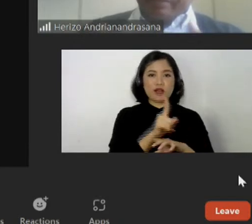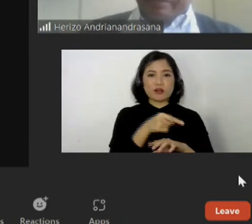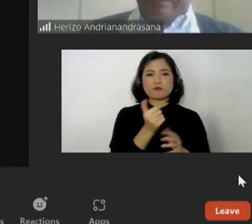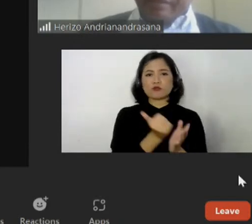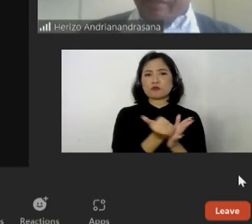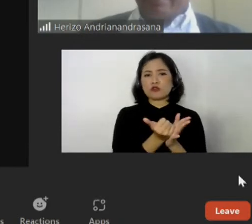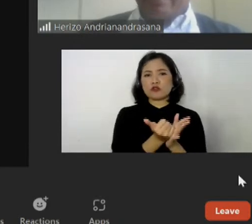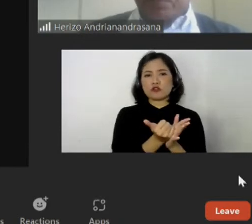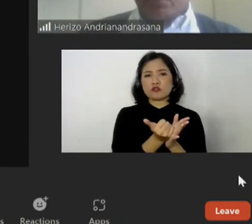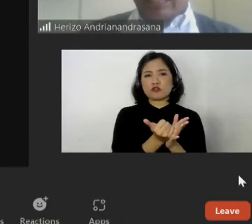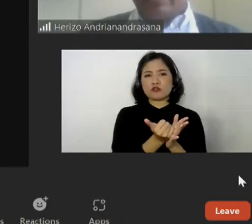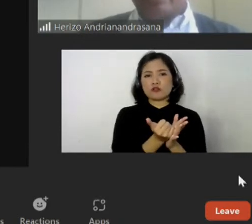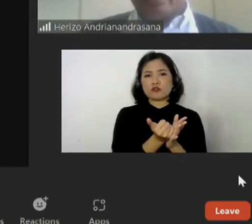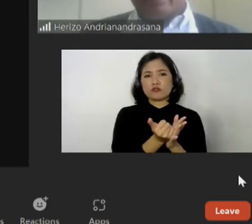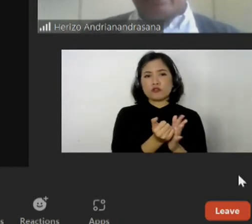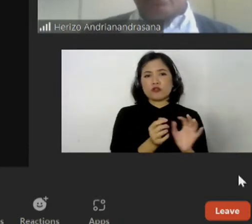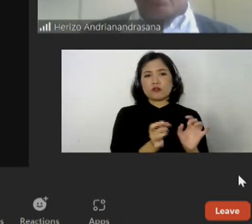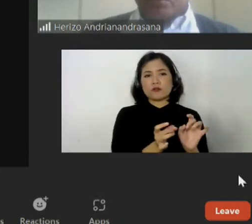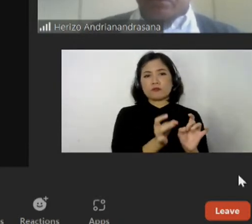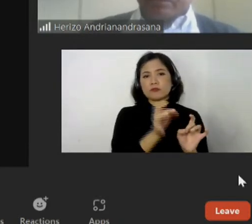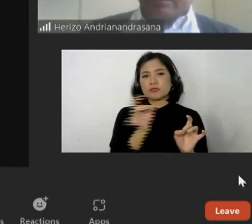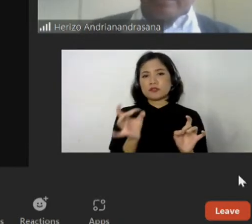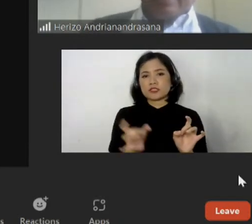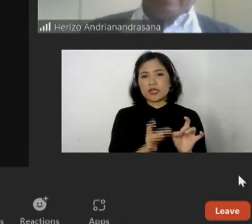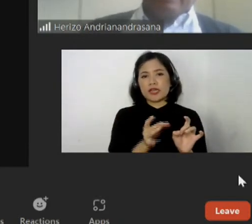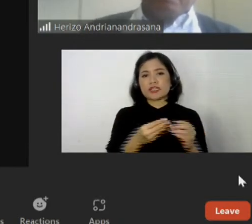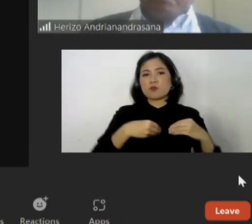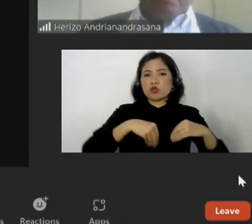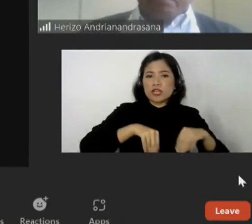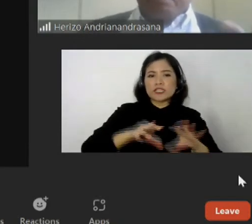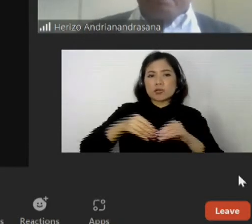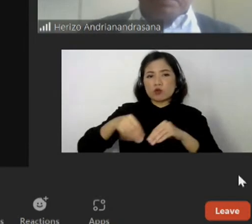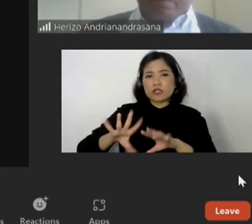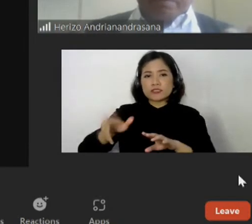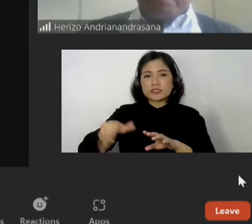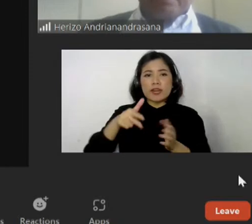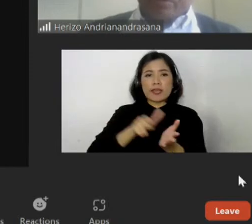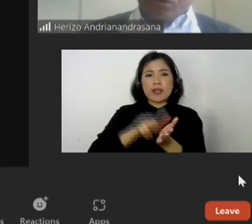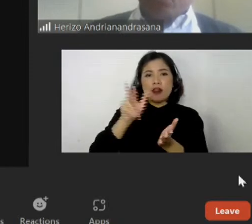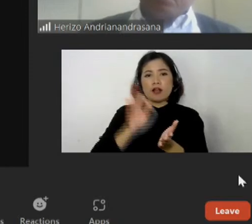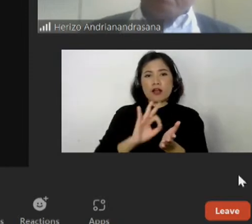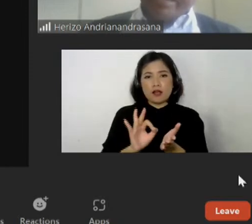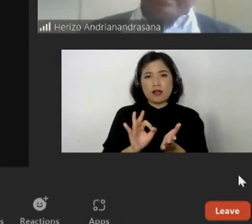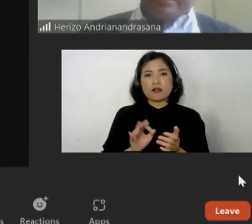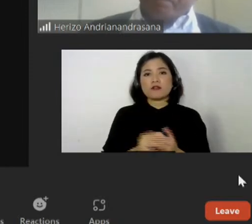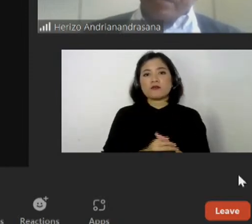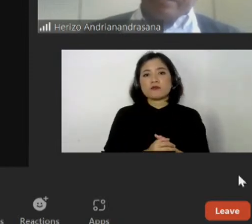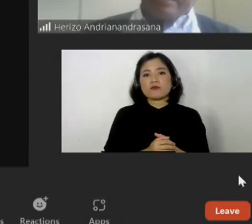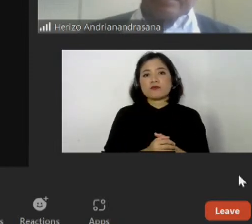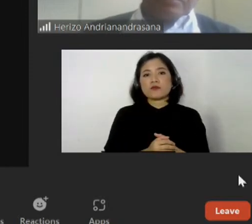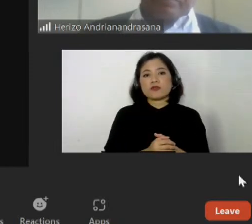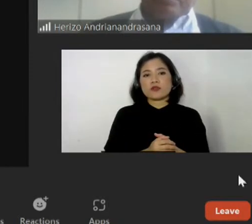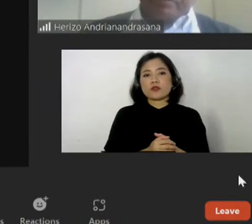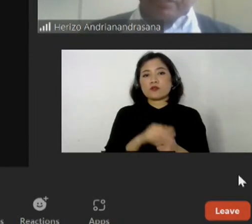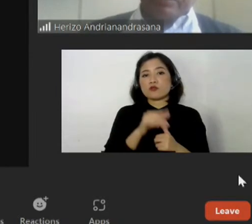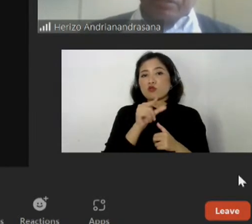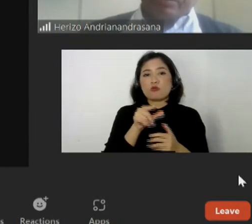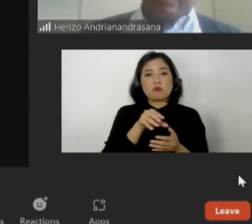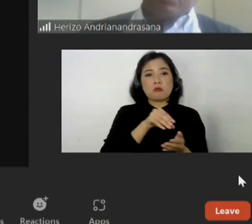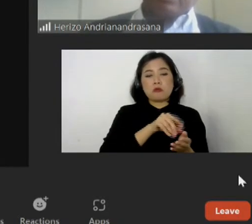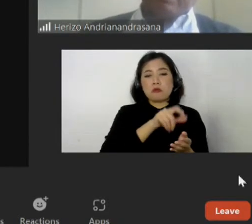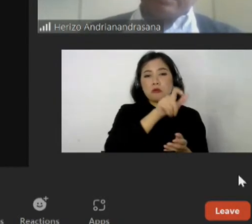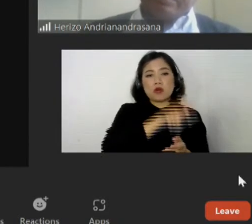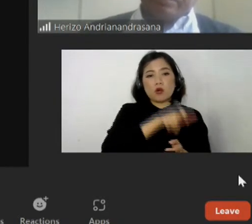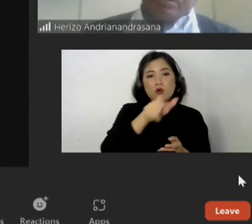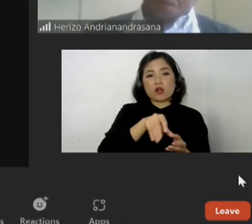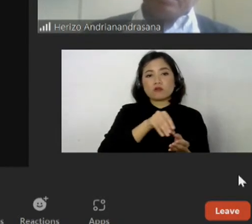is the illegal exploitation of rosewood, and people grow maize and peanuts within the